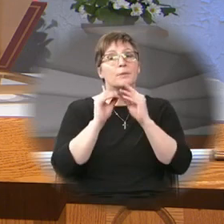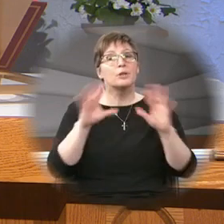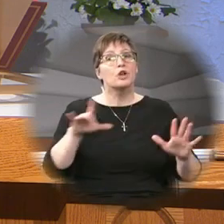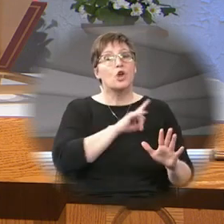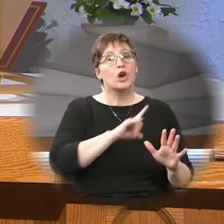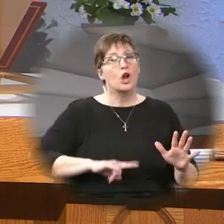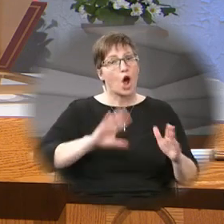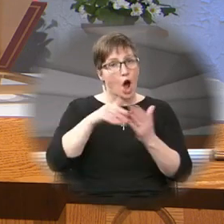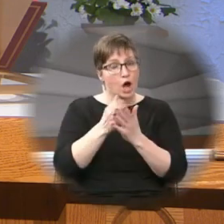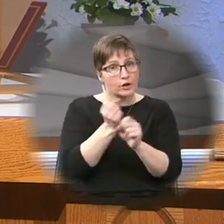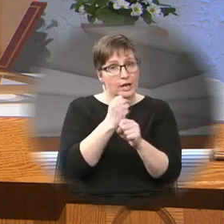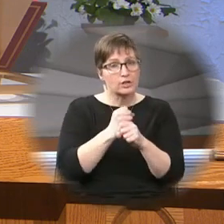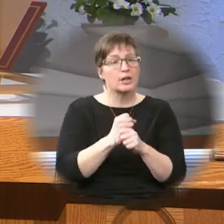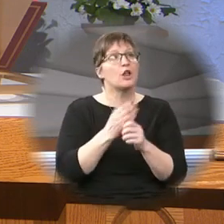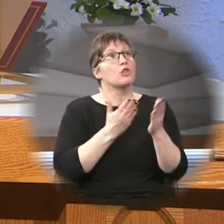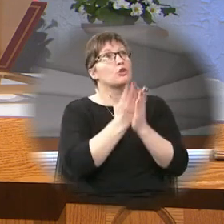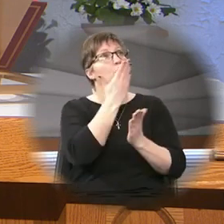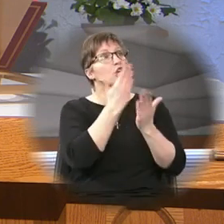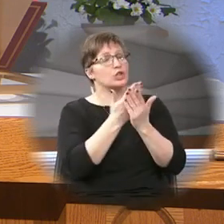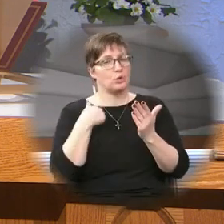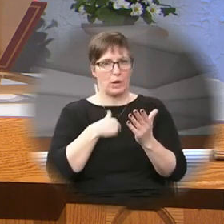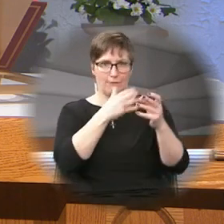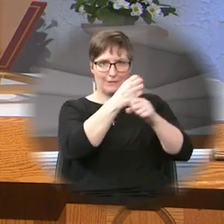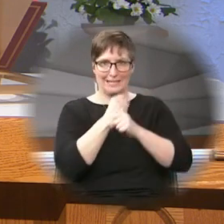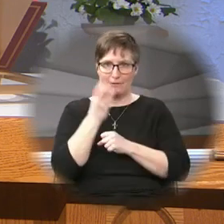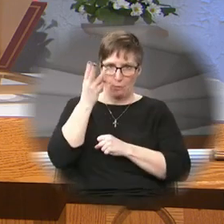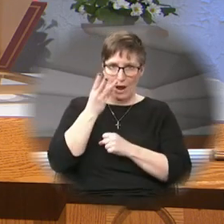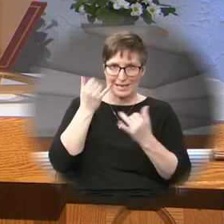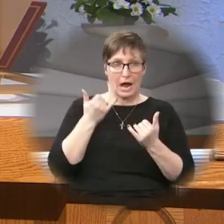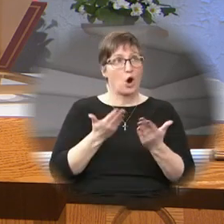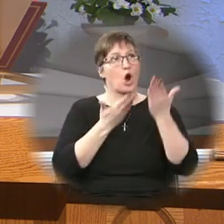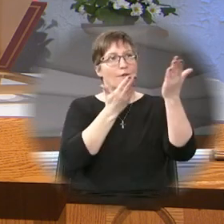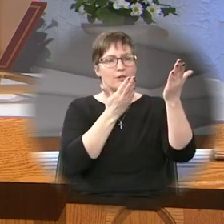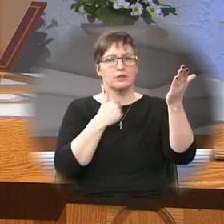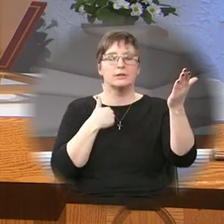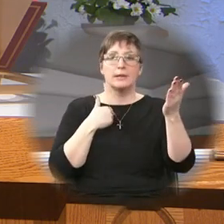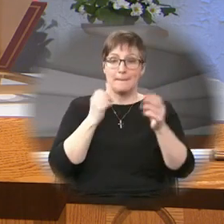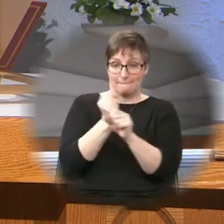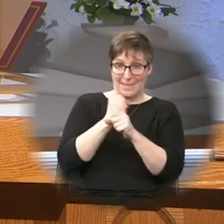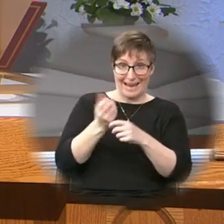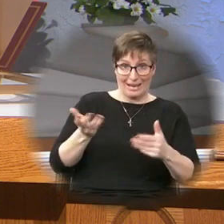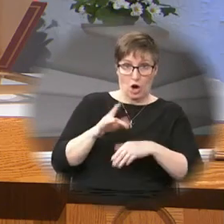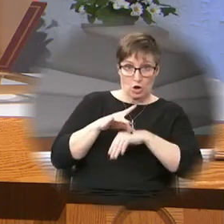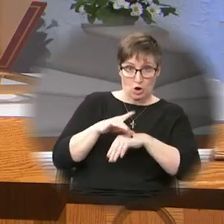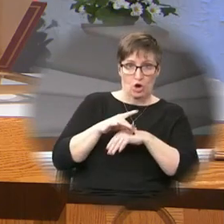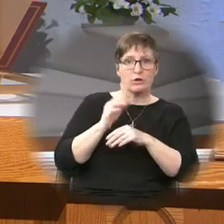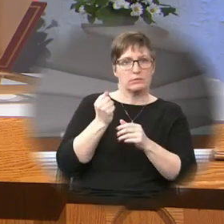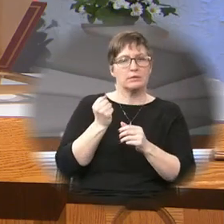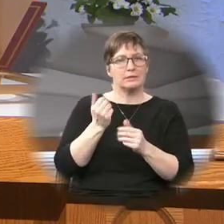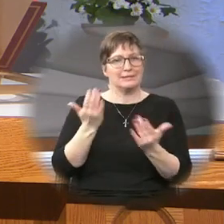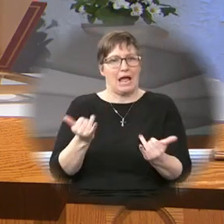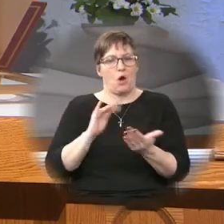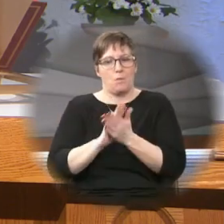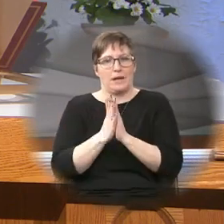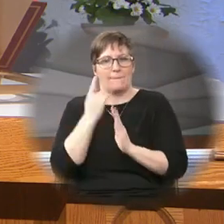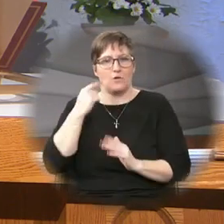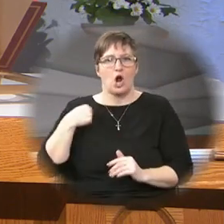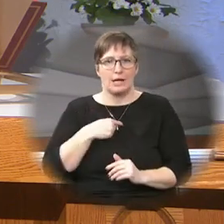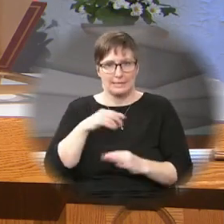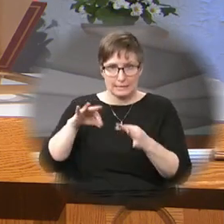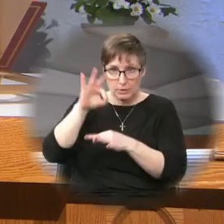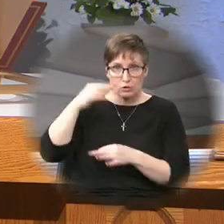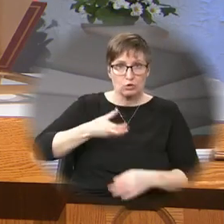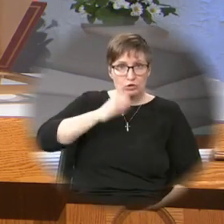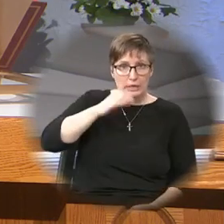Blessed are you, Lord God of all creation, for through your goodness we have received the wine we offer you, fruit of the vine and work of human hands. It will become our